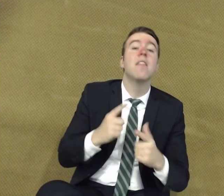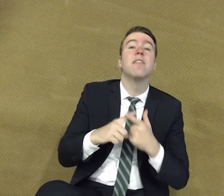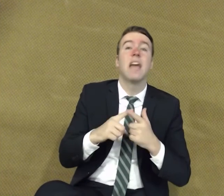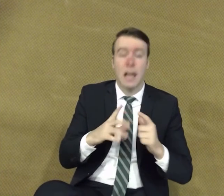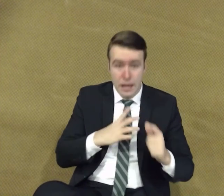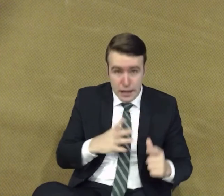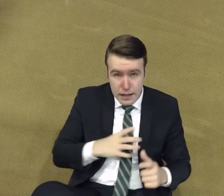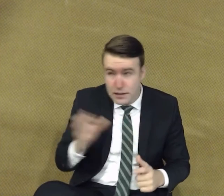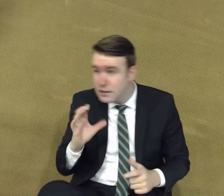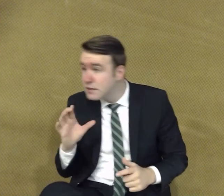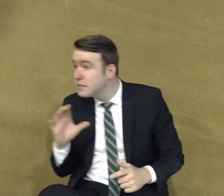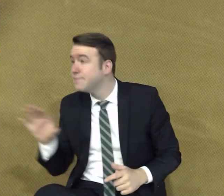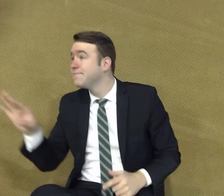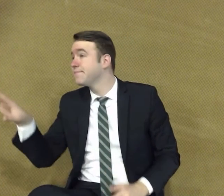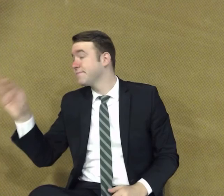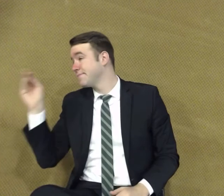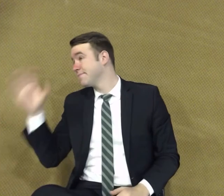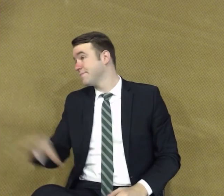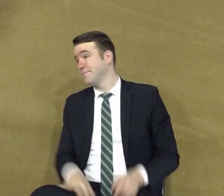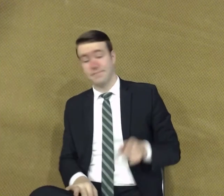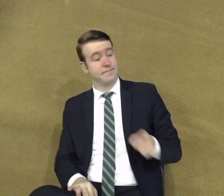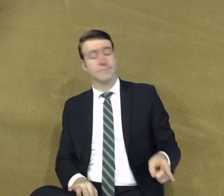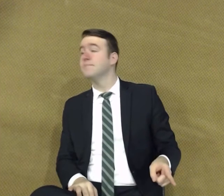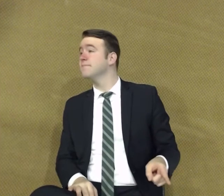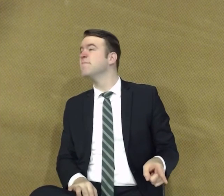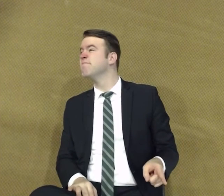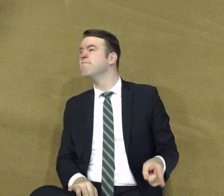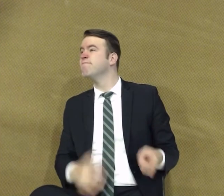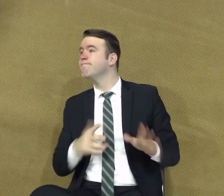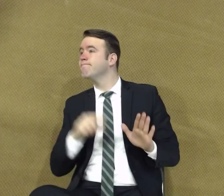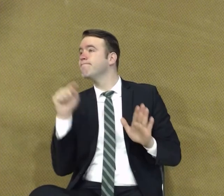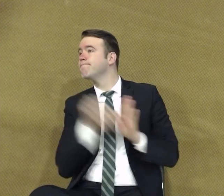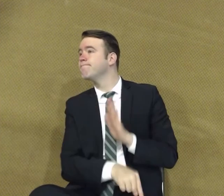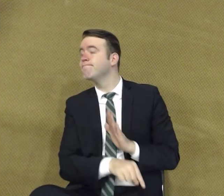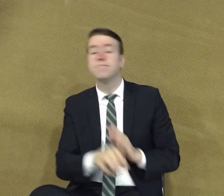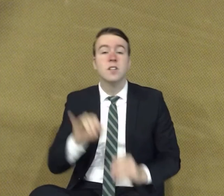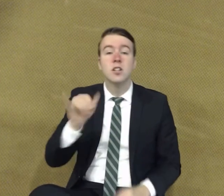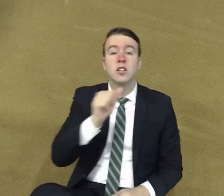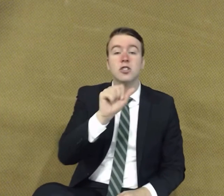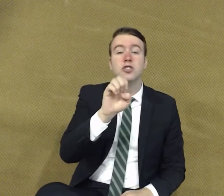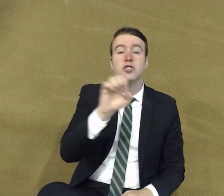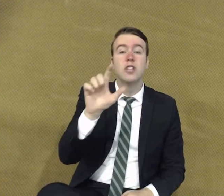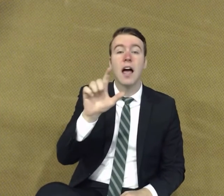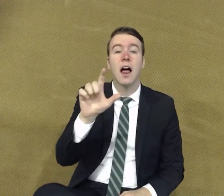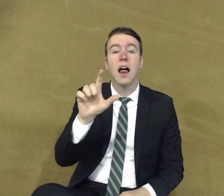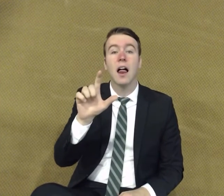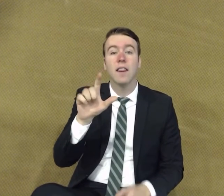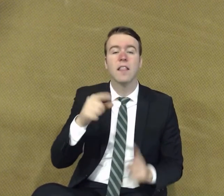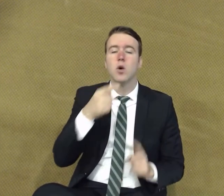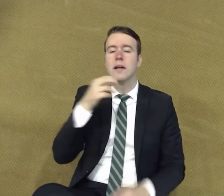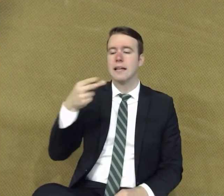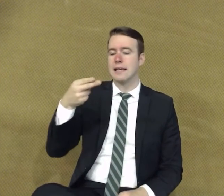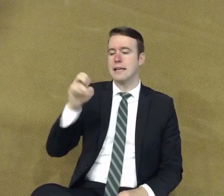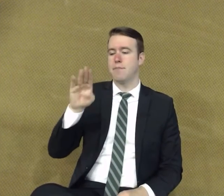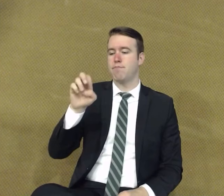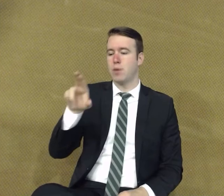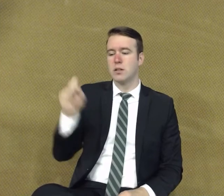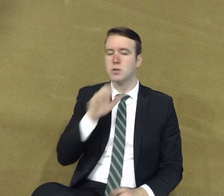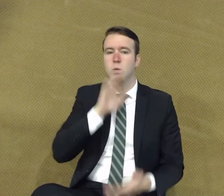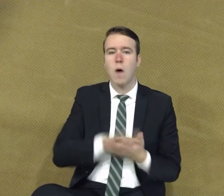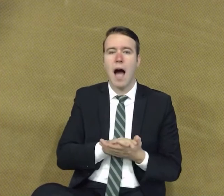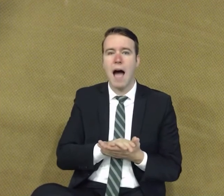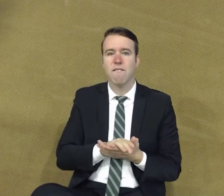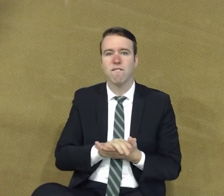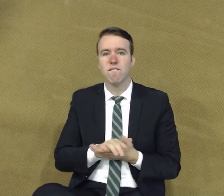goes and finds somebody and tells them that this is what has happened. Then Jael, Eber's wife, took